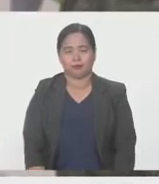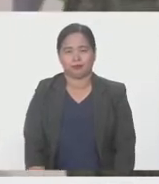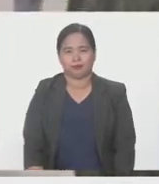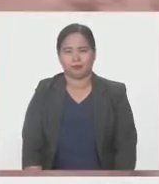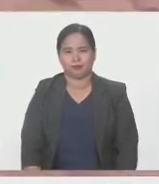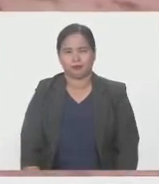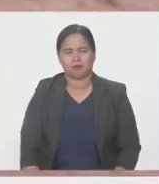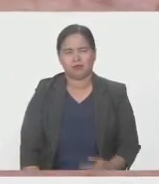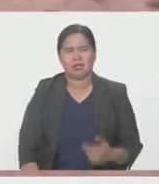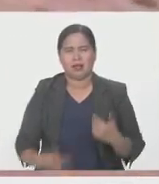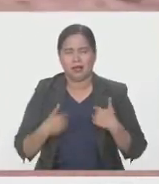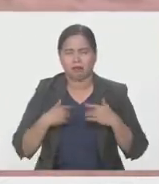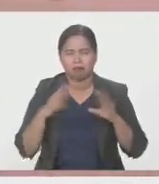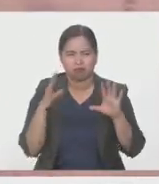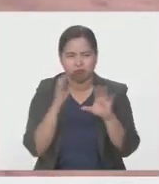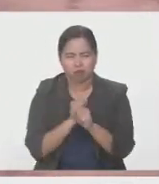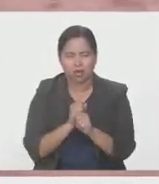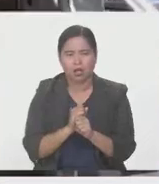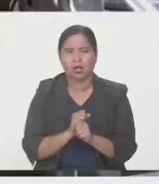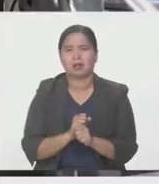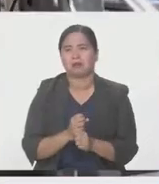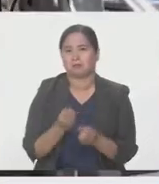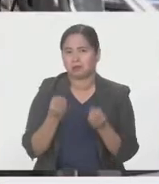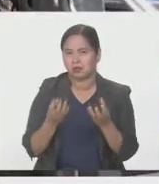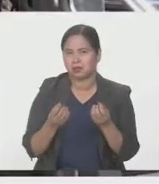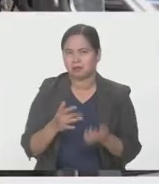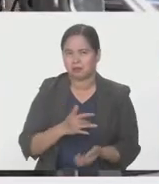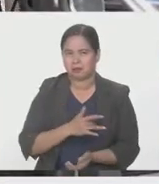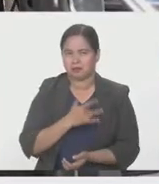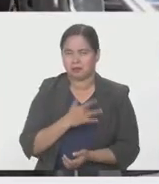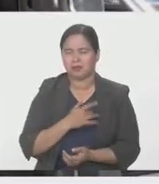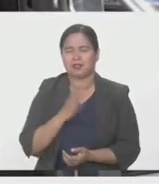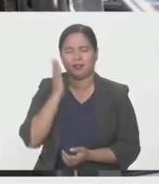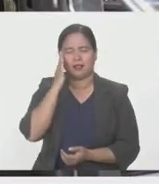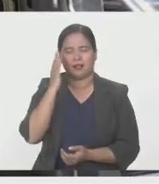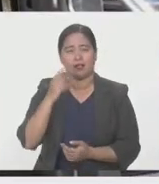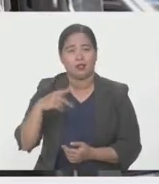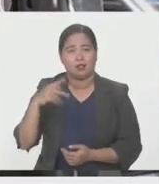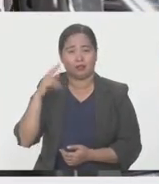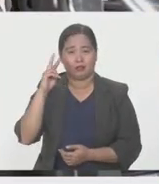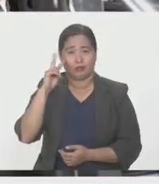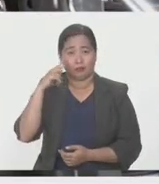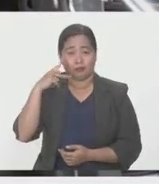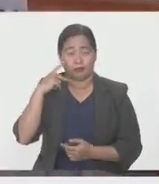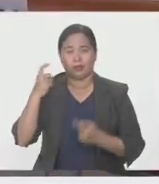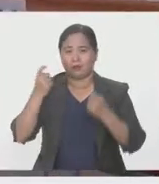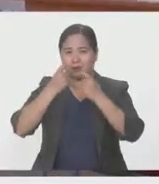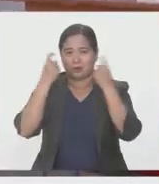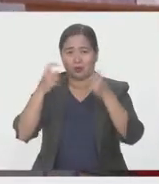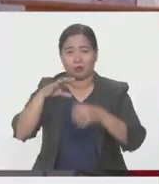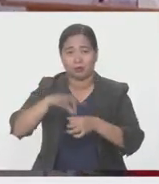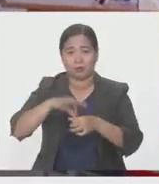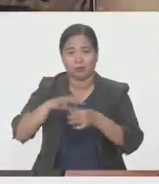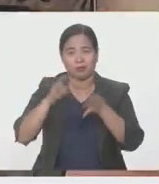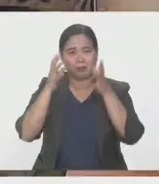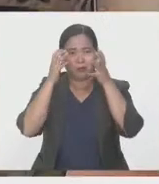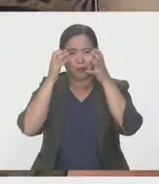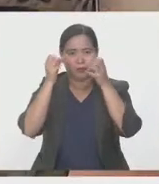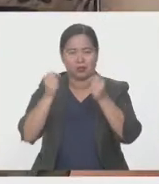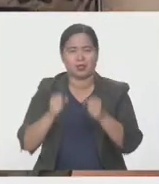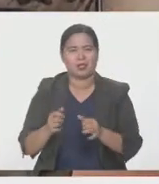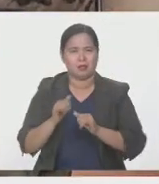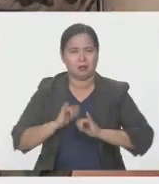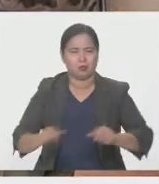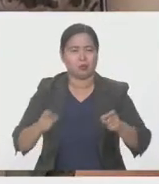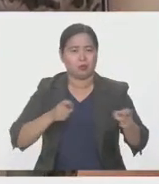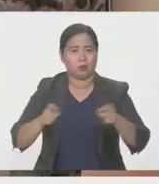These conclusions often lead many to claim that Putin will be victorious in this year's election, meaning President Putin is likely to remain